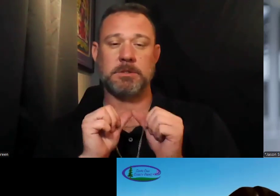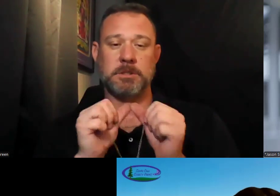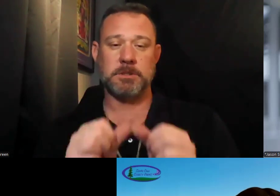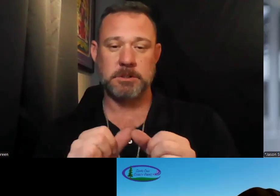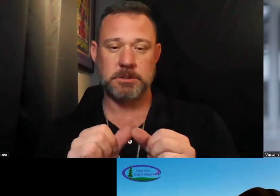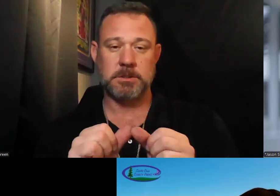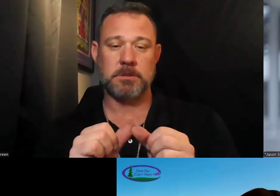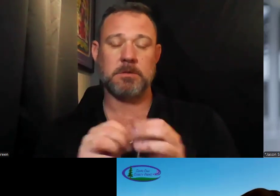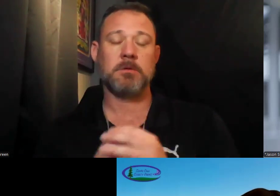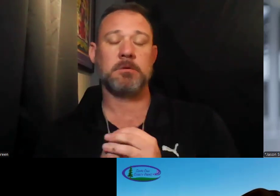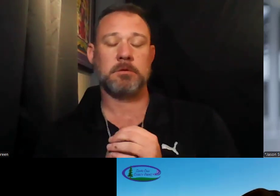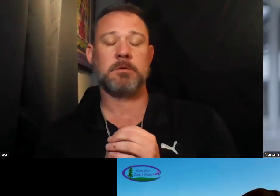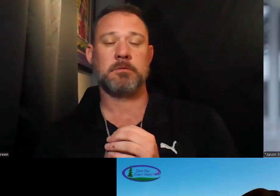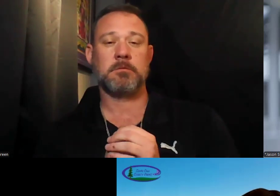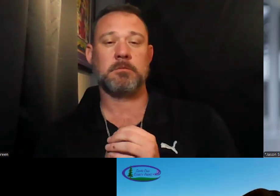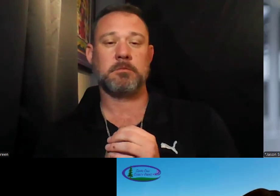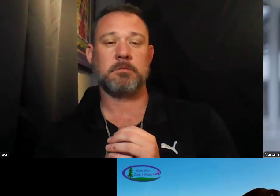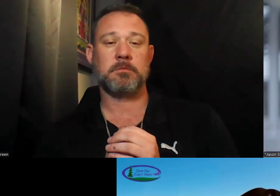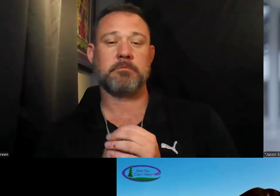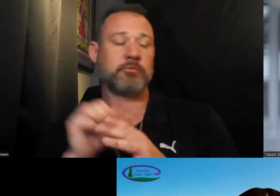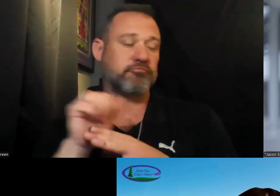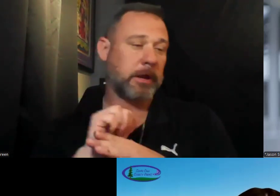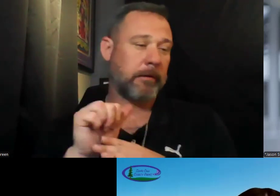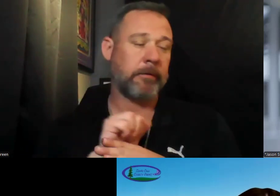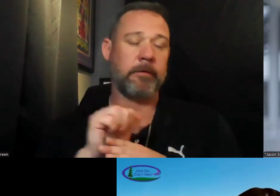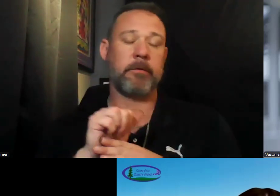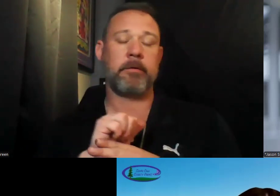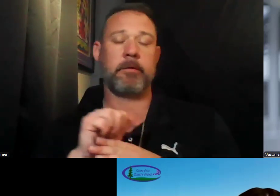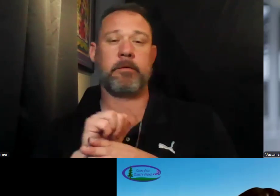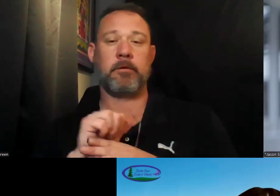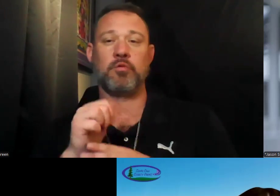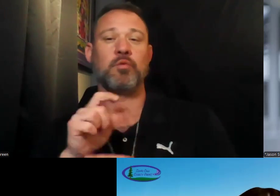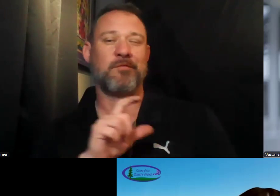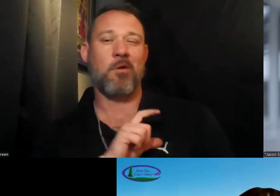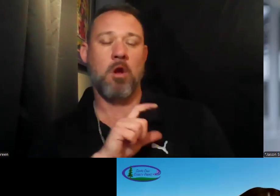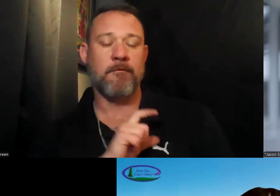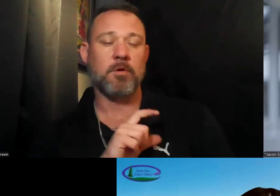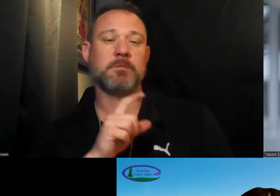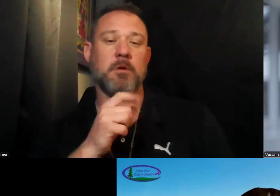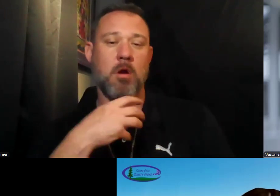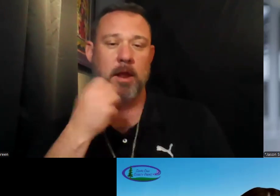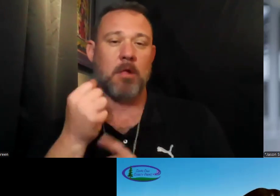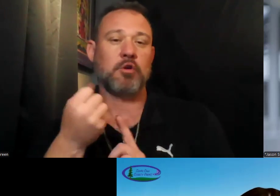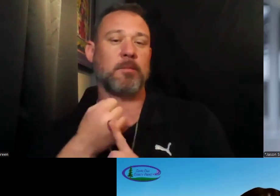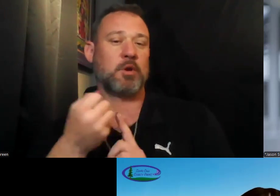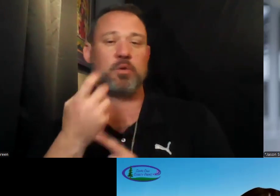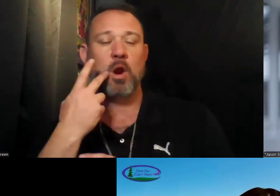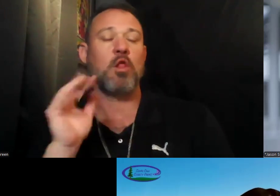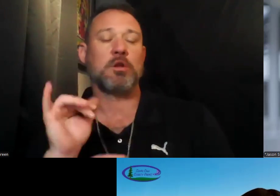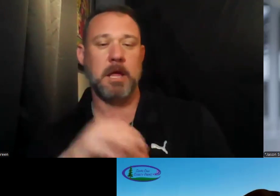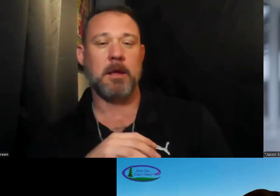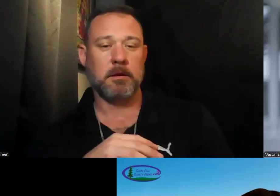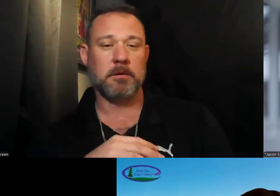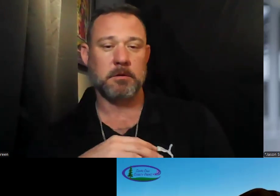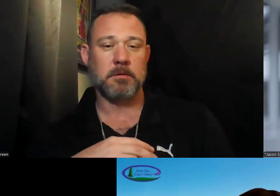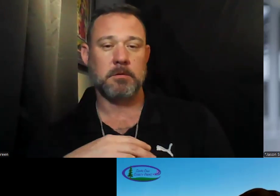even at all, training to law enforcement on elder abuse, what it looks like,